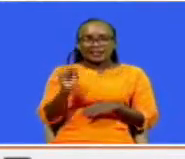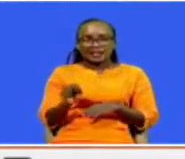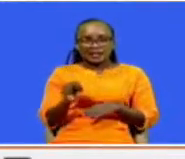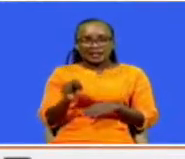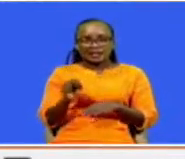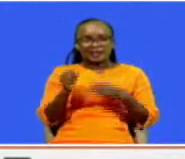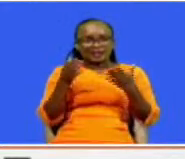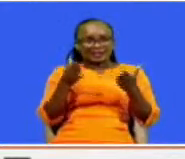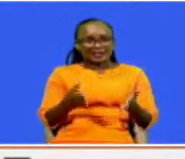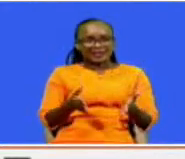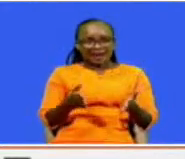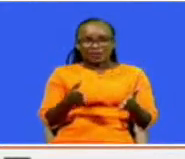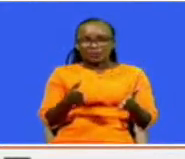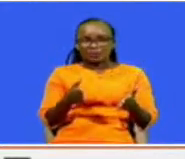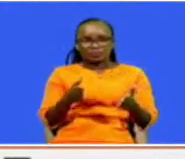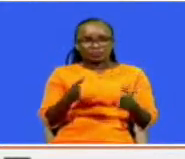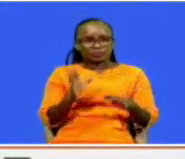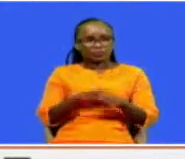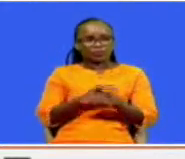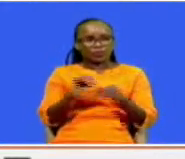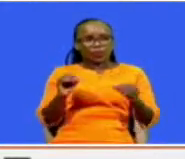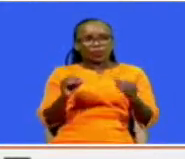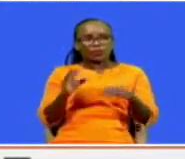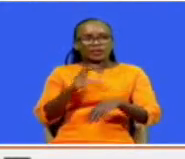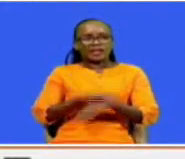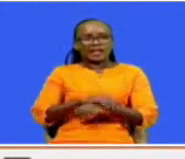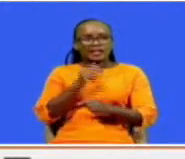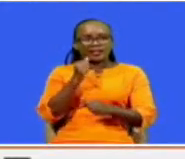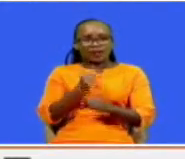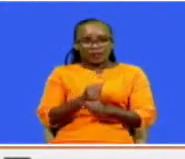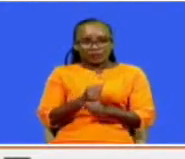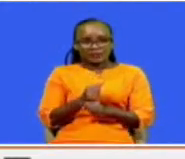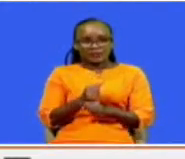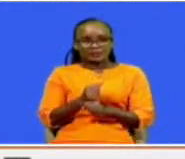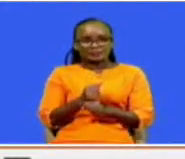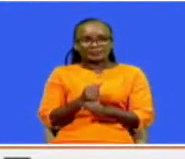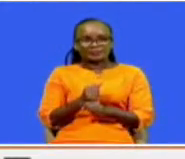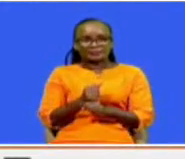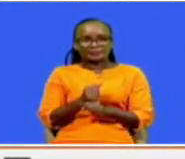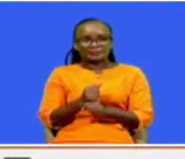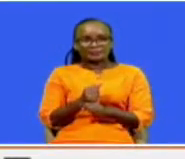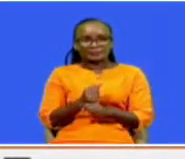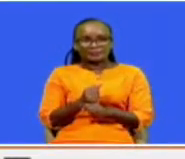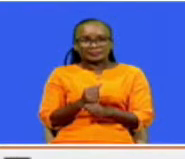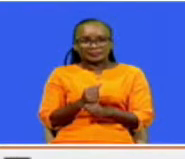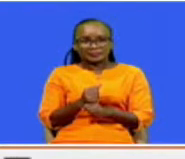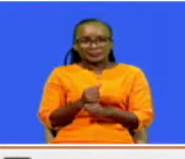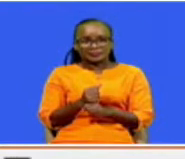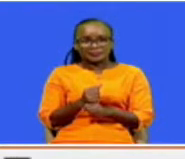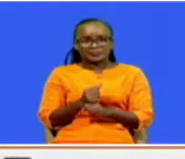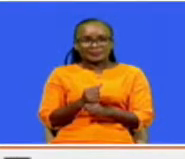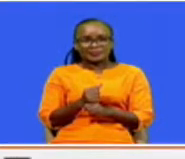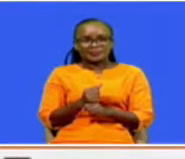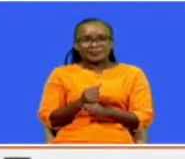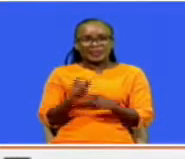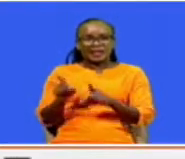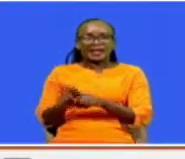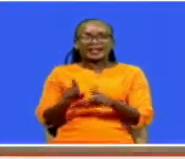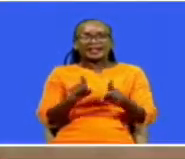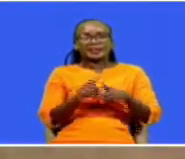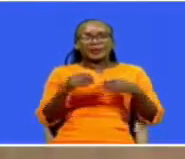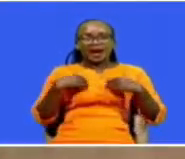and therefore unfit to hold office. Trix Ingado, KTN News. Players in the capital market space